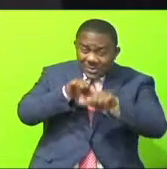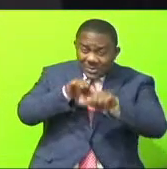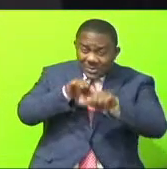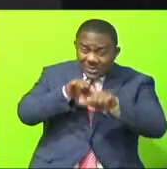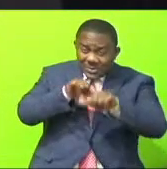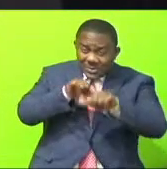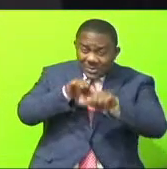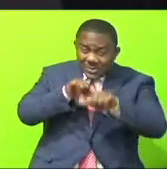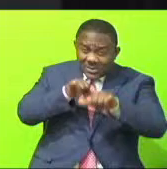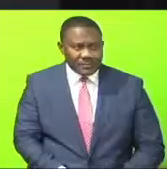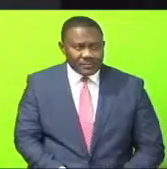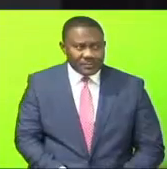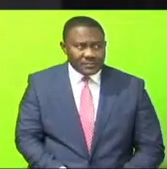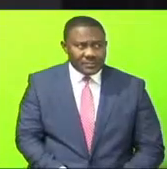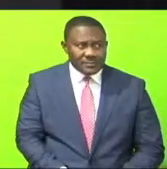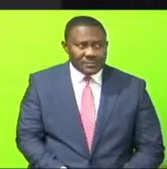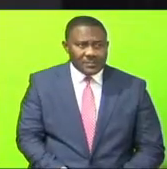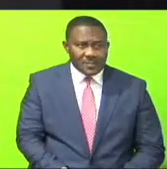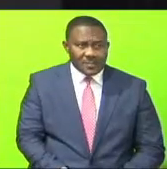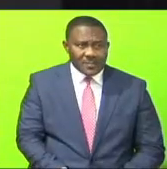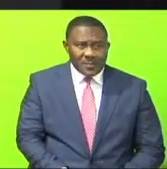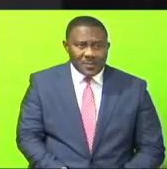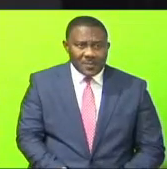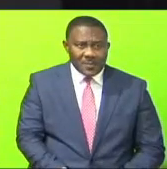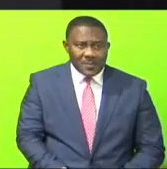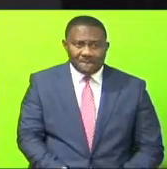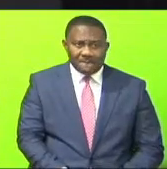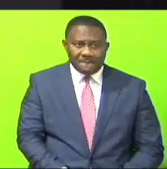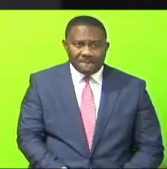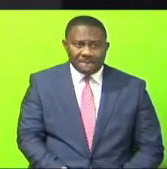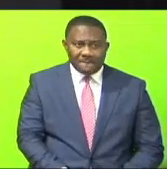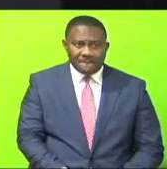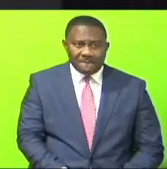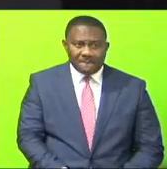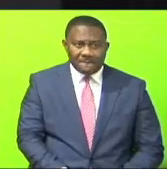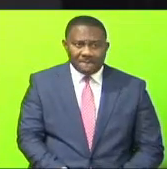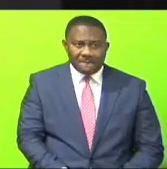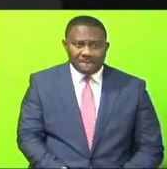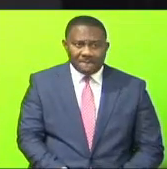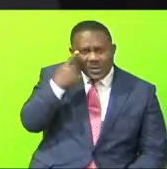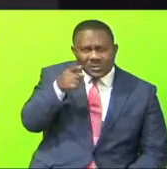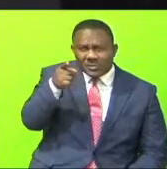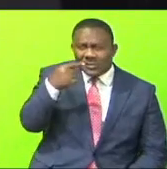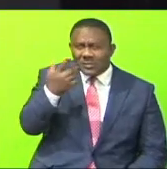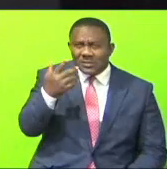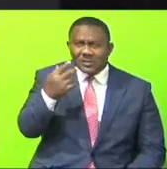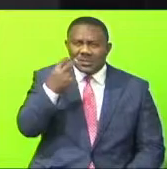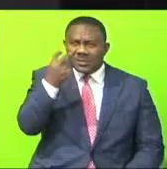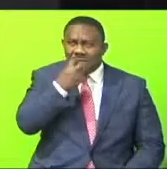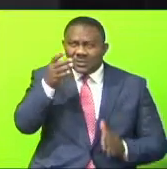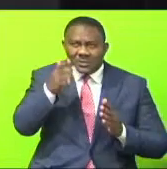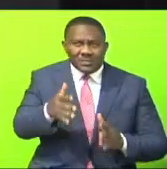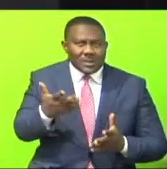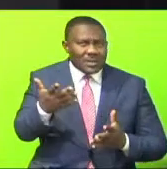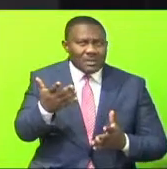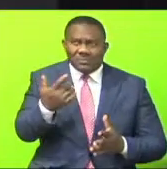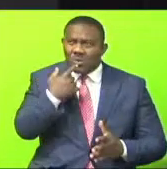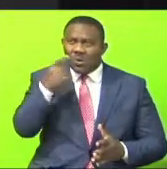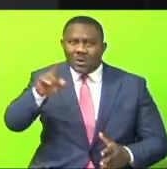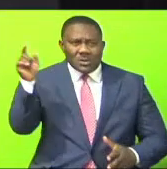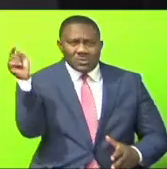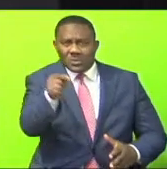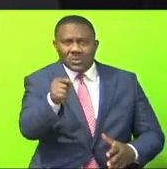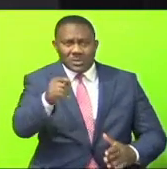somebody calling the Speaker before the Supreme Court and you saying there is an injunction and the Speaker